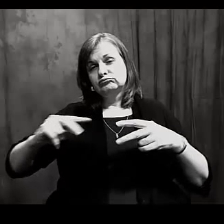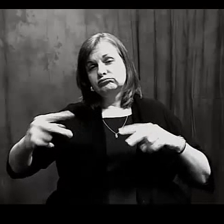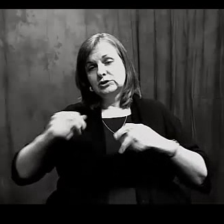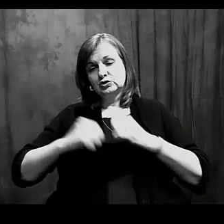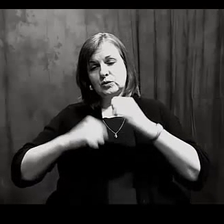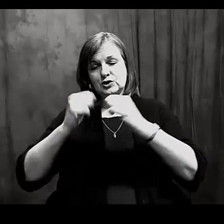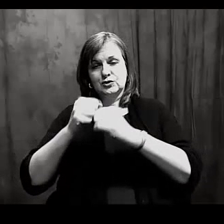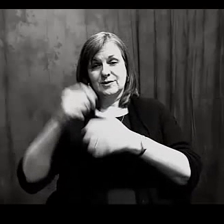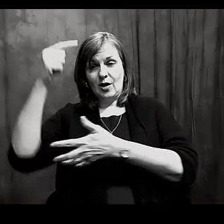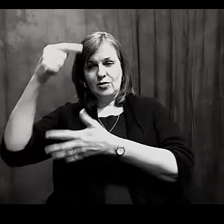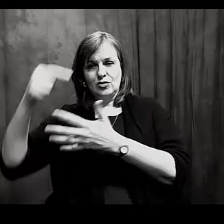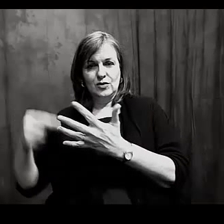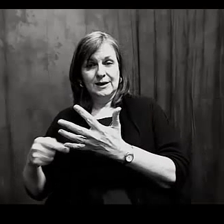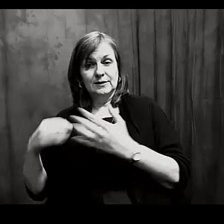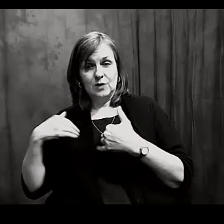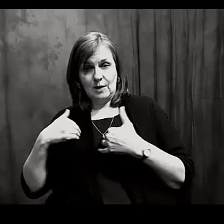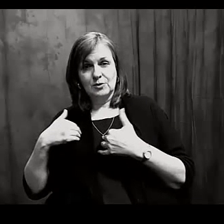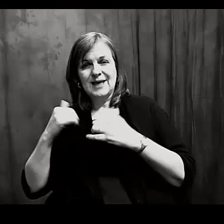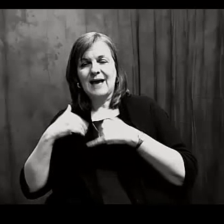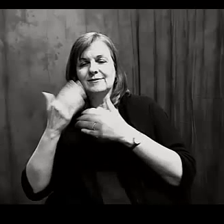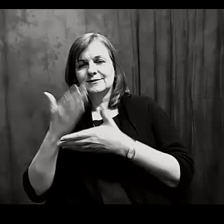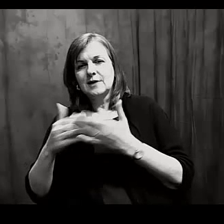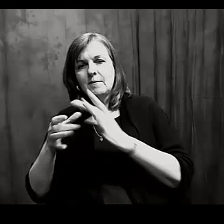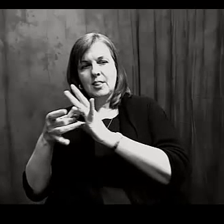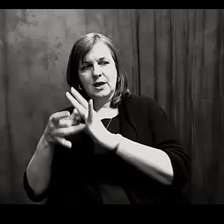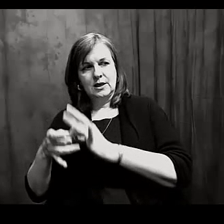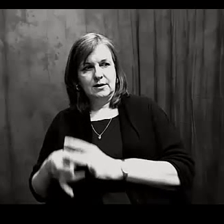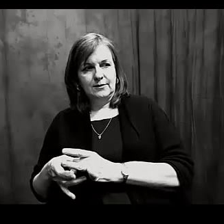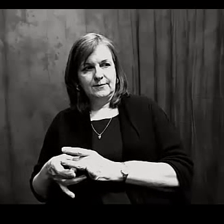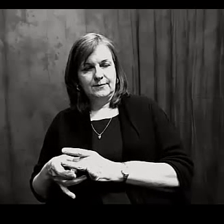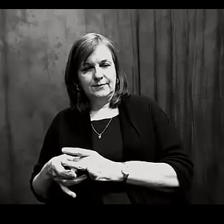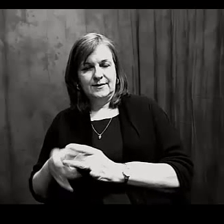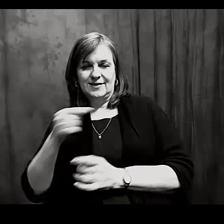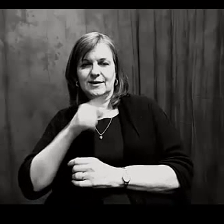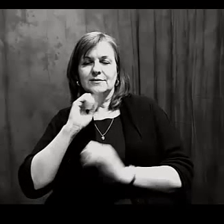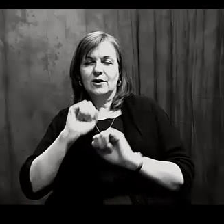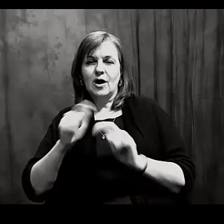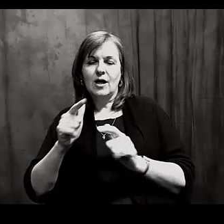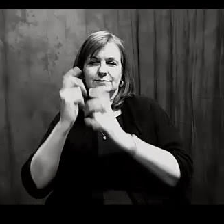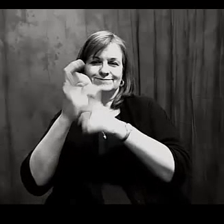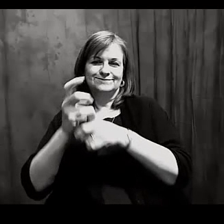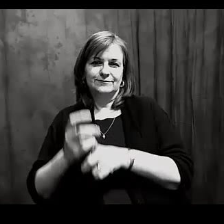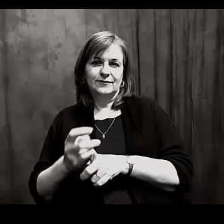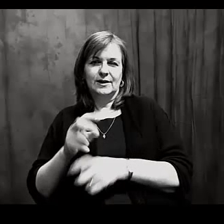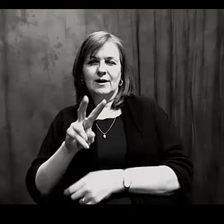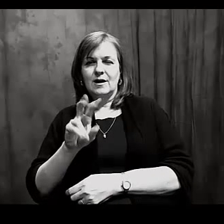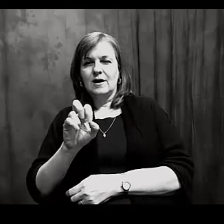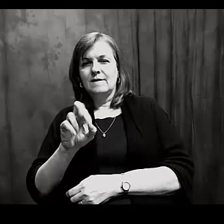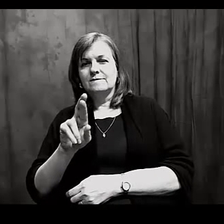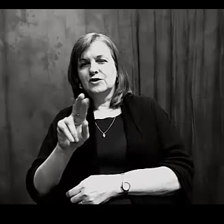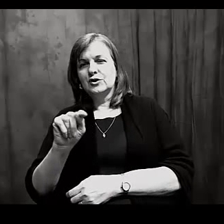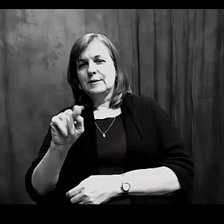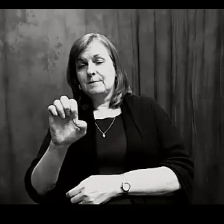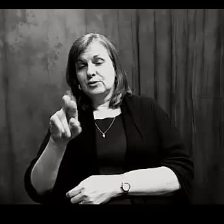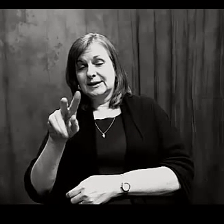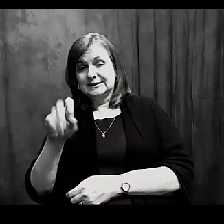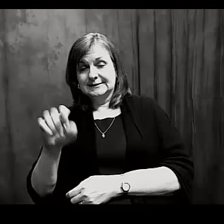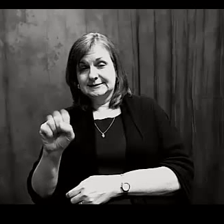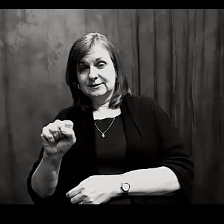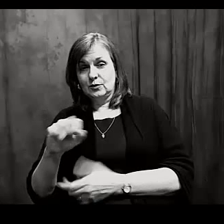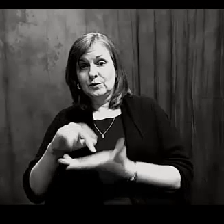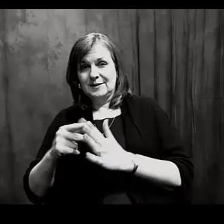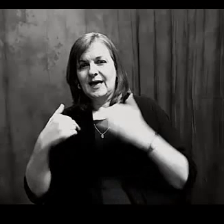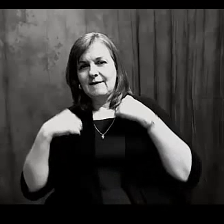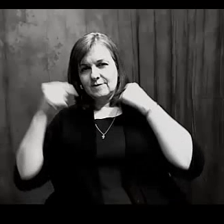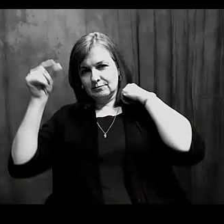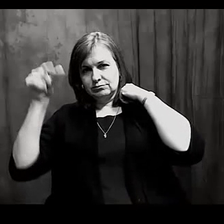common link between all of these organisms, okay? In this case, these are all vertebrates, right? They all have a